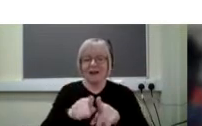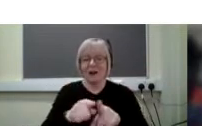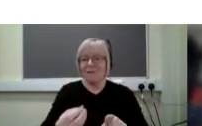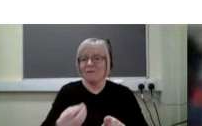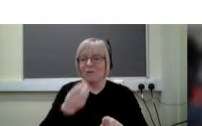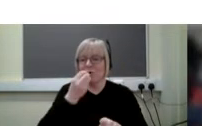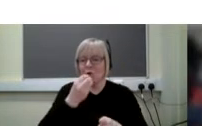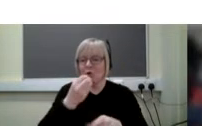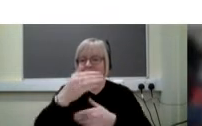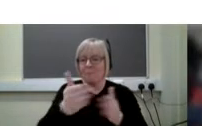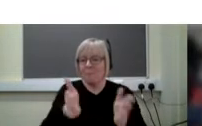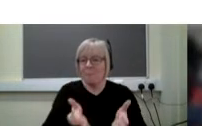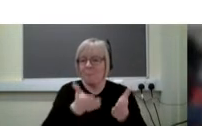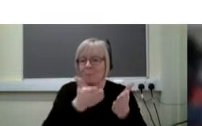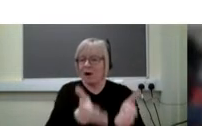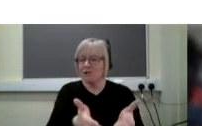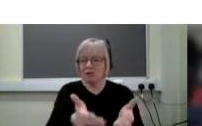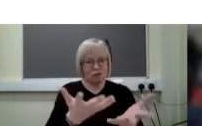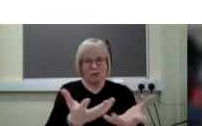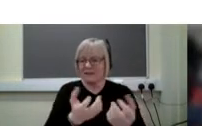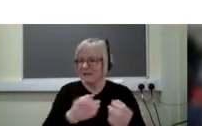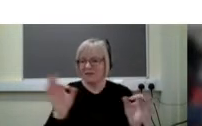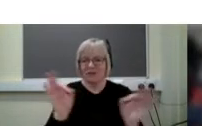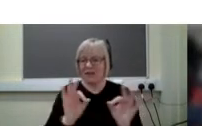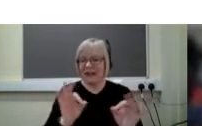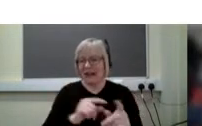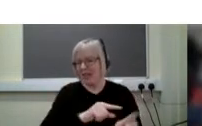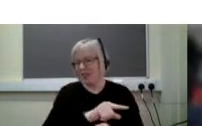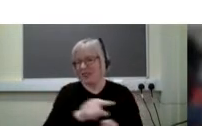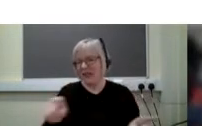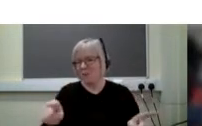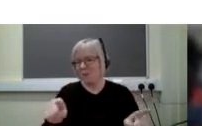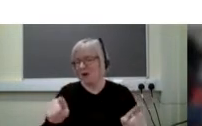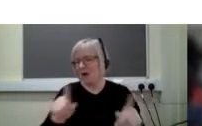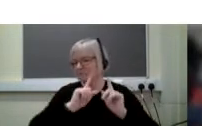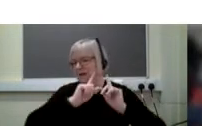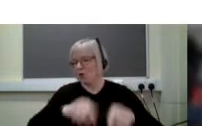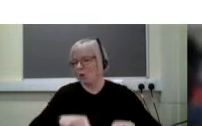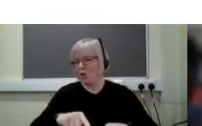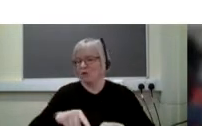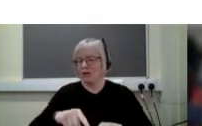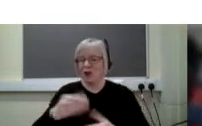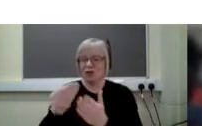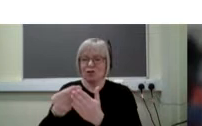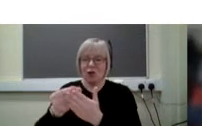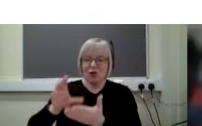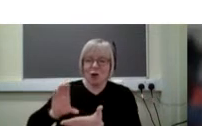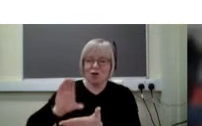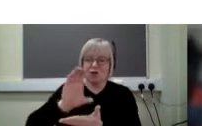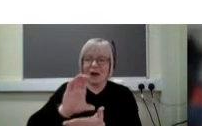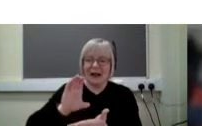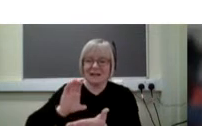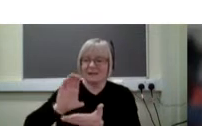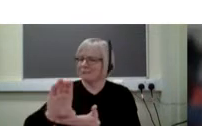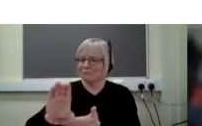grants, other things. They were being ignored by the number of, or many